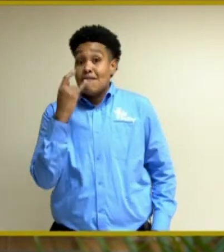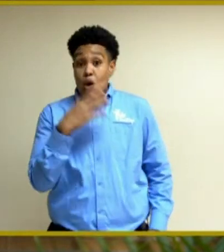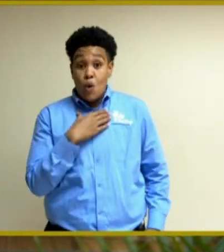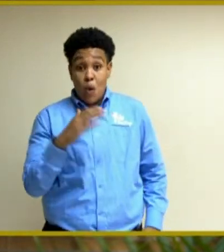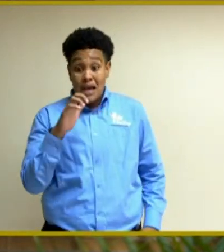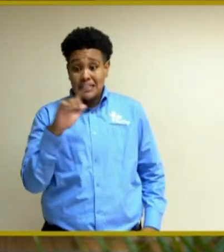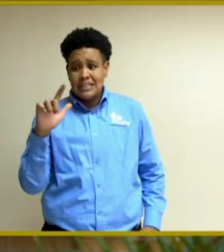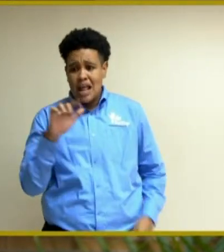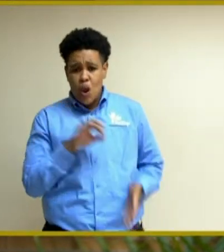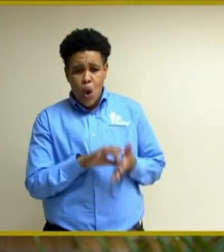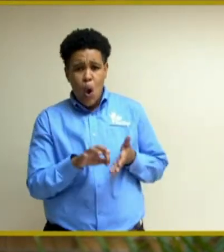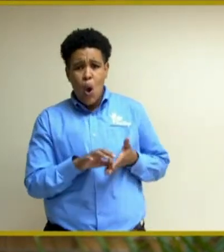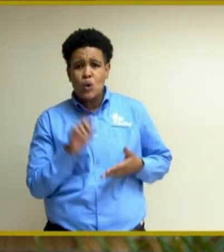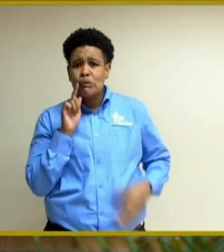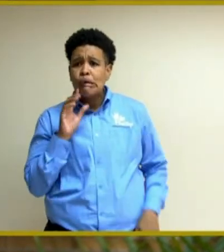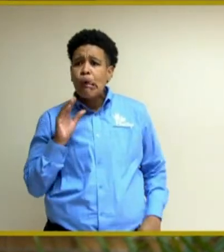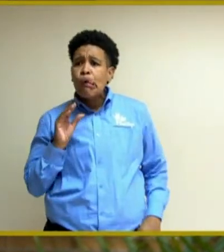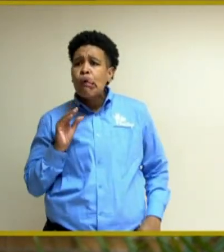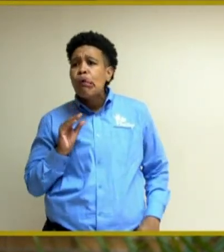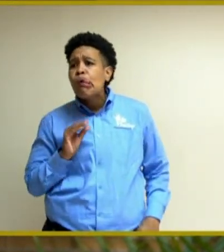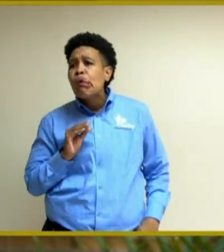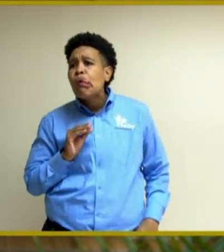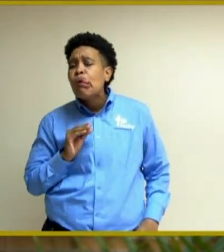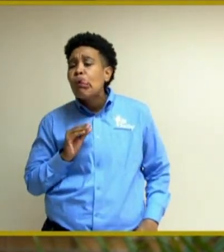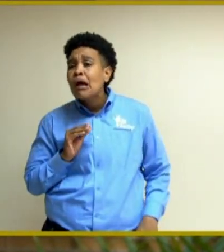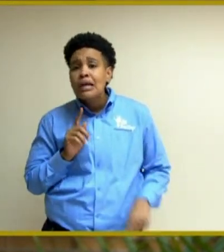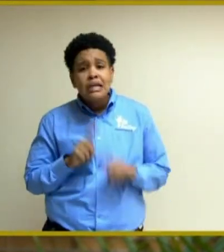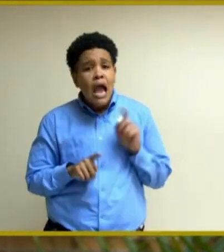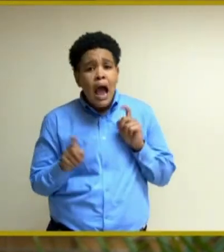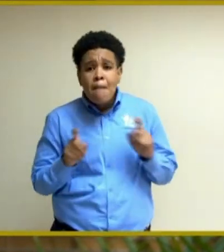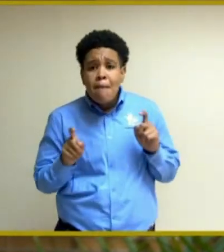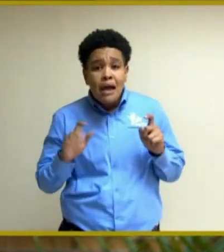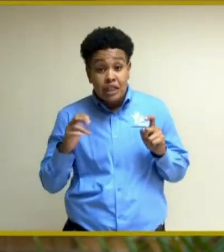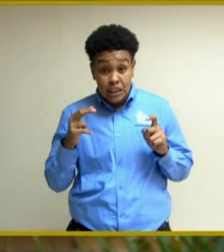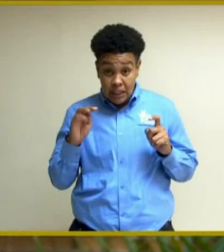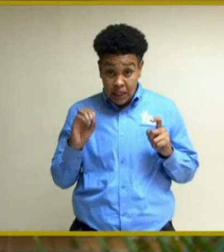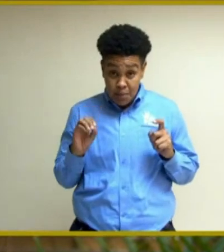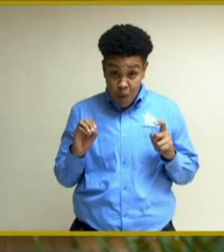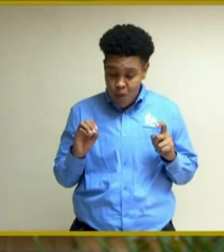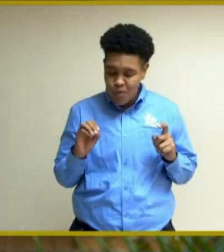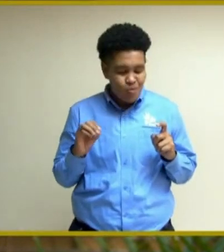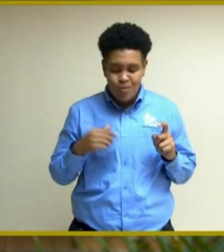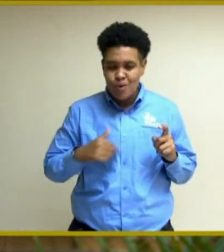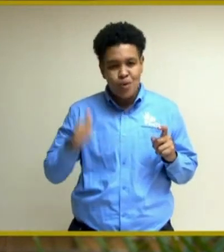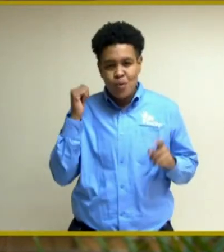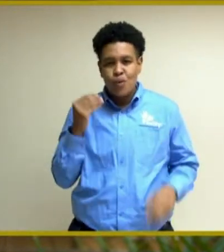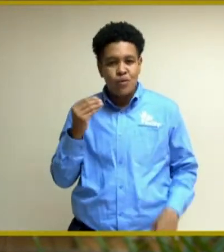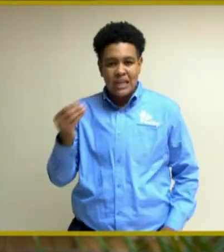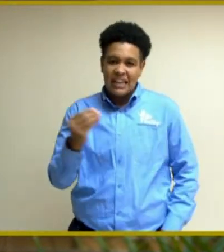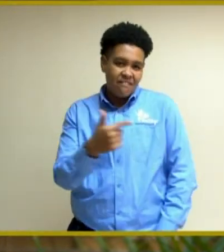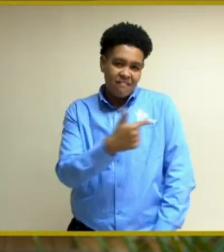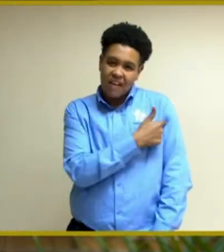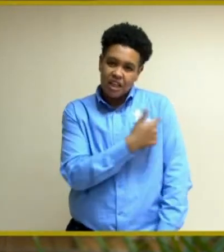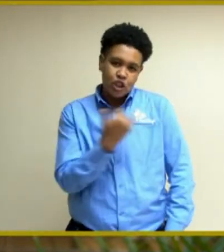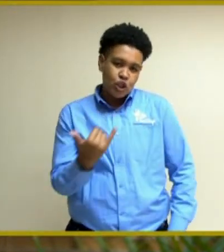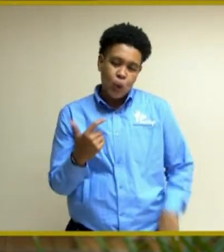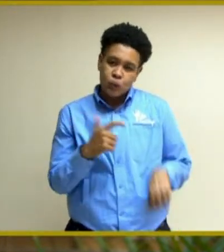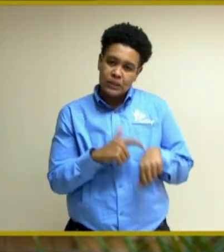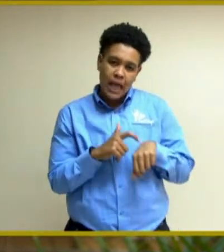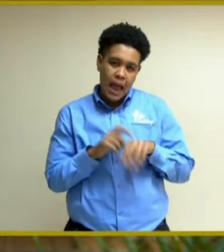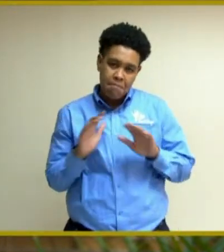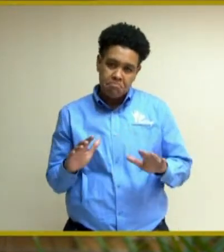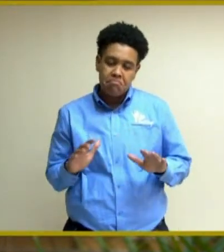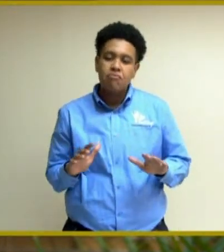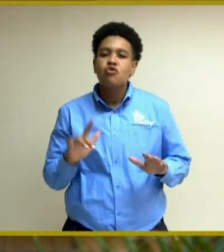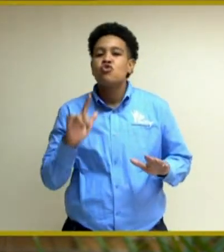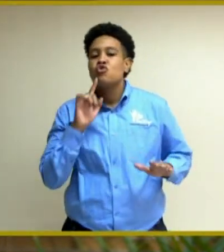for example, is so low that you could not manage chemotherapy, then we wouldn't be offering you the vaccine at this time.